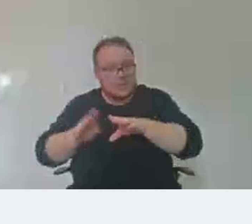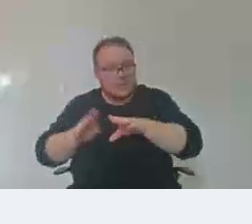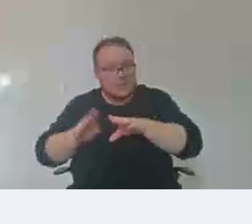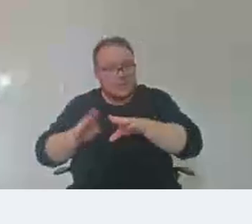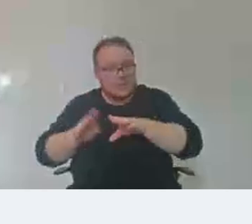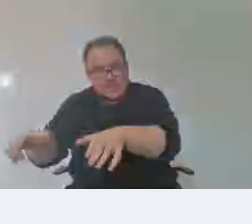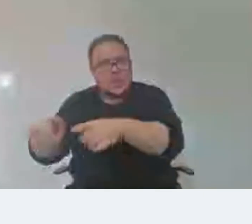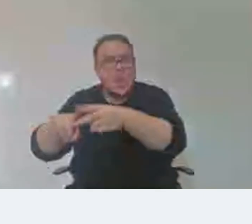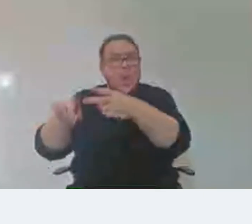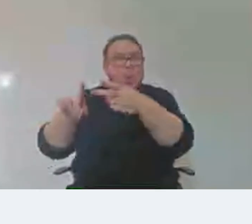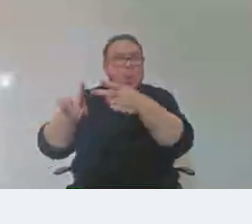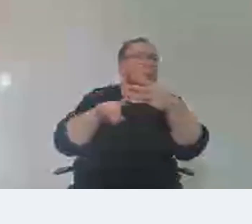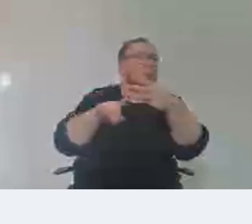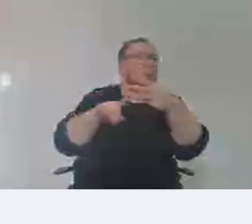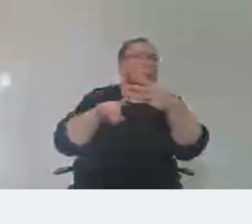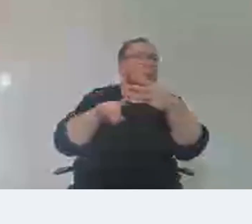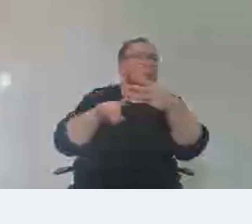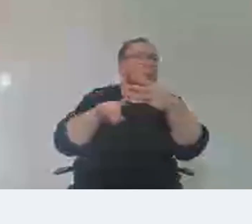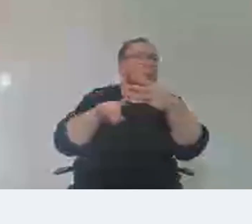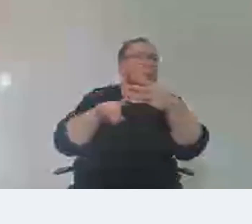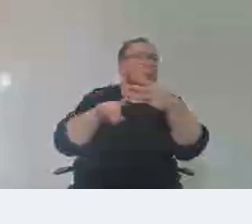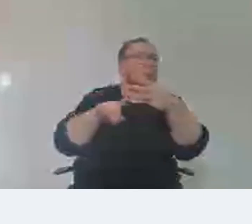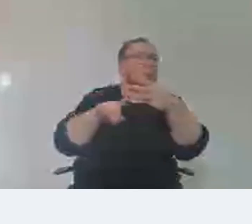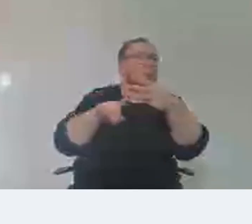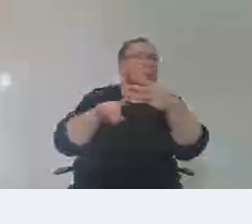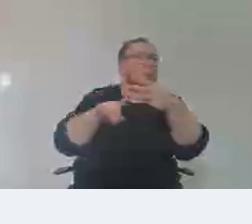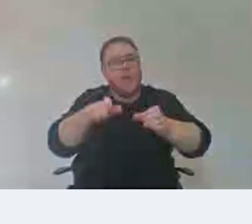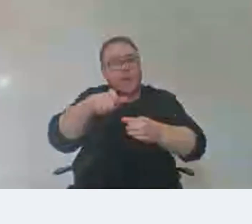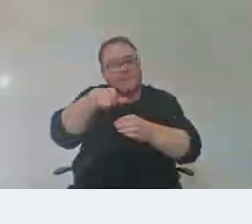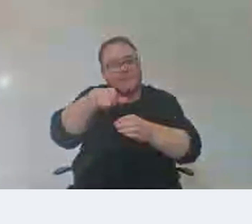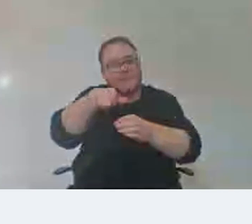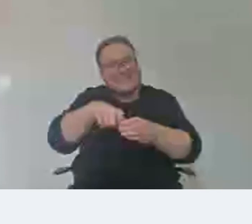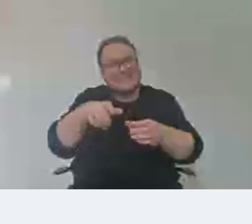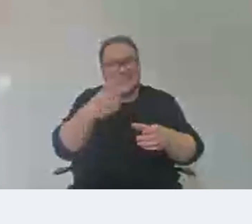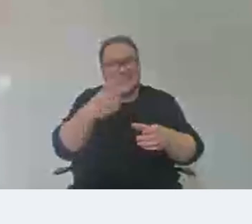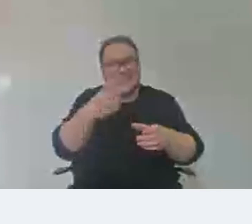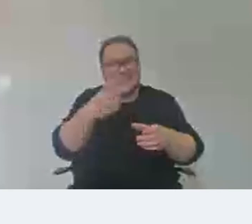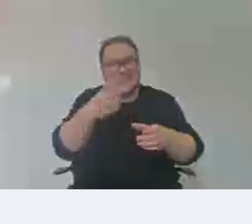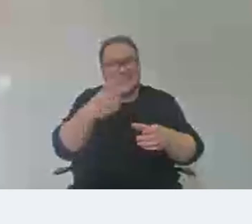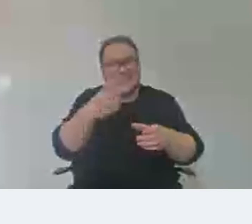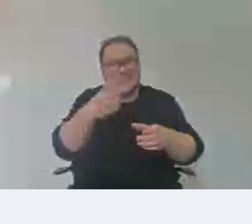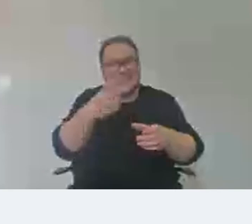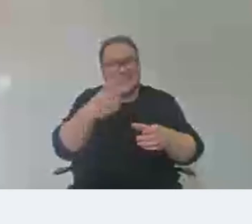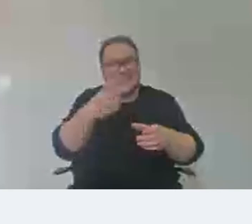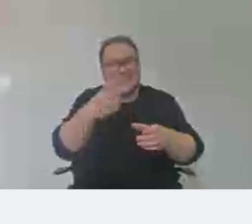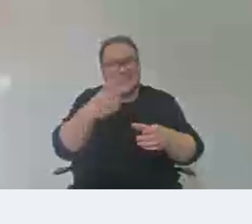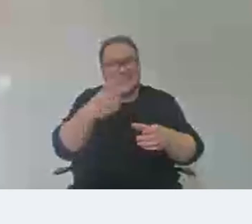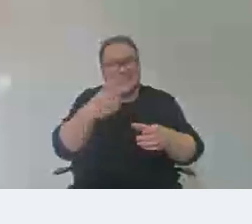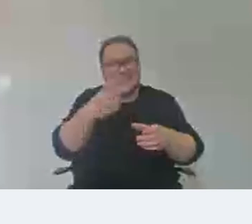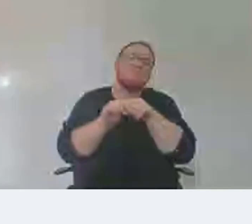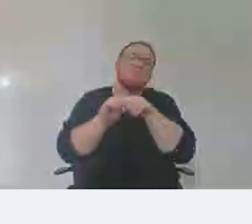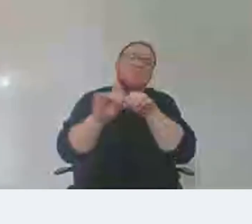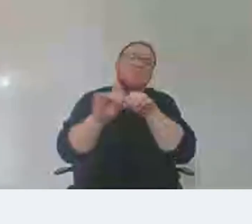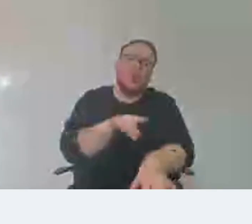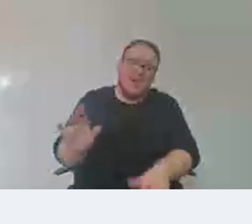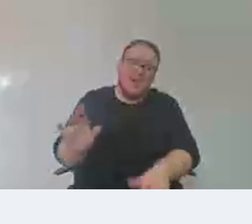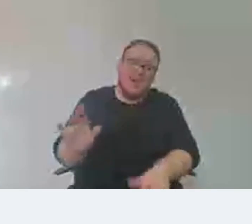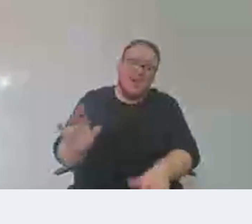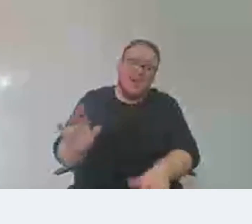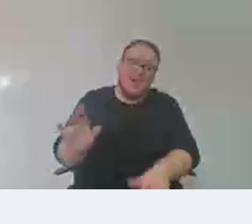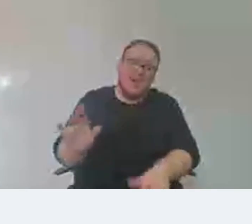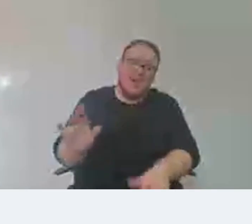the workforce. I think what we haven't done very well is promote that, and nationally it's not really been on the agenda. But actually you might not be able to get an